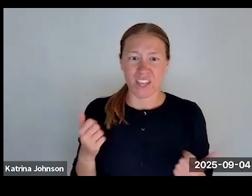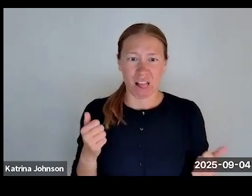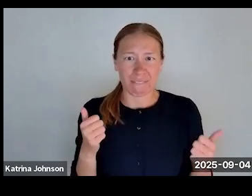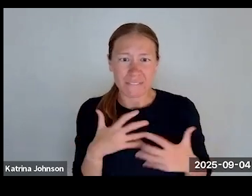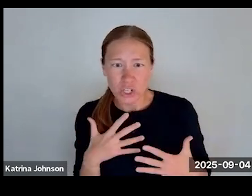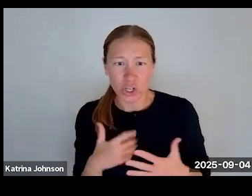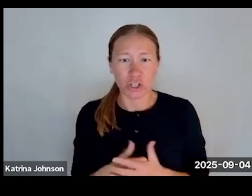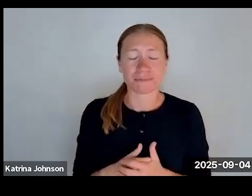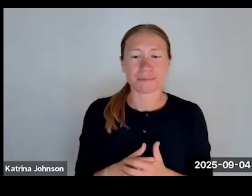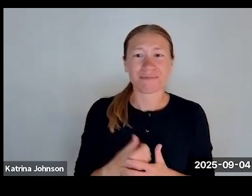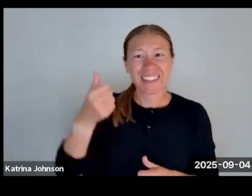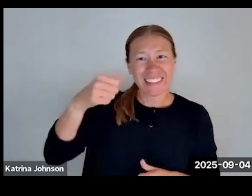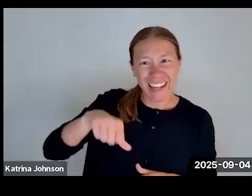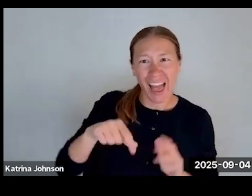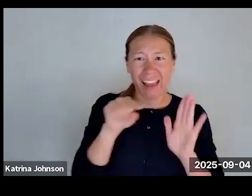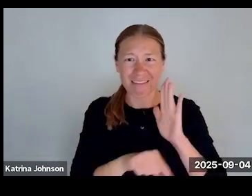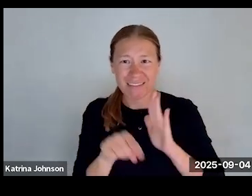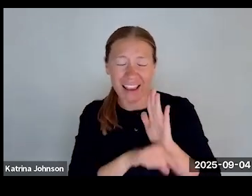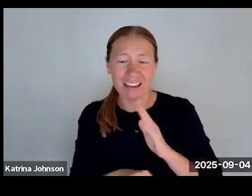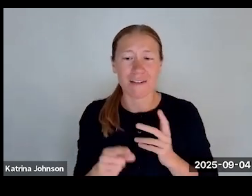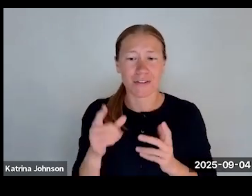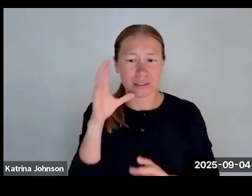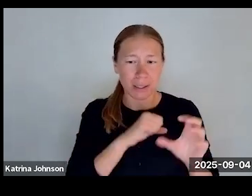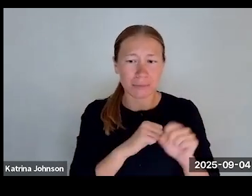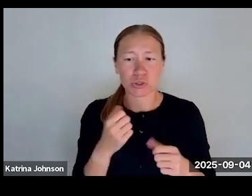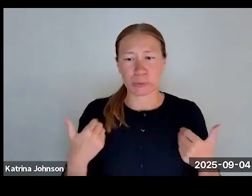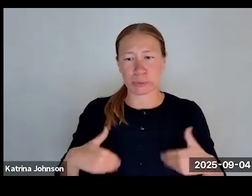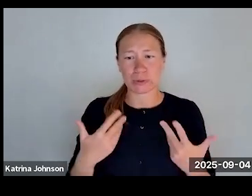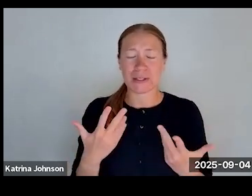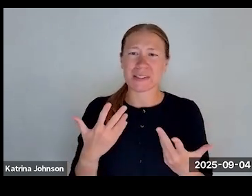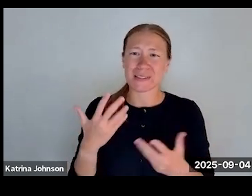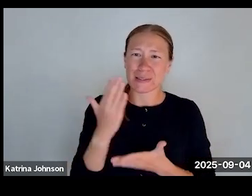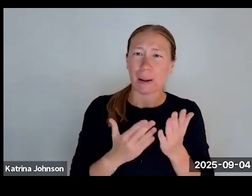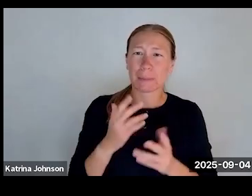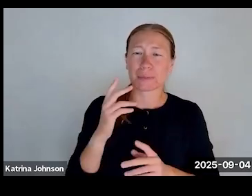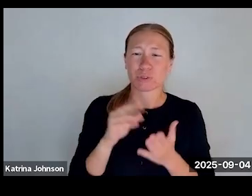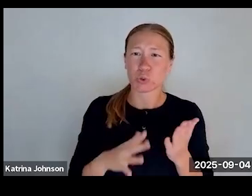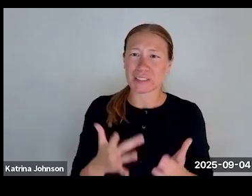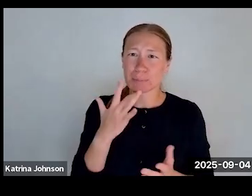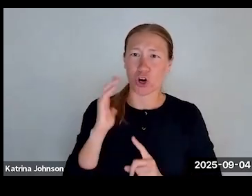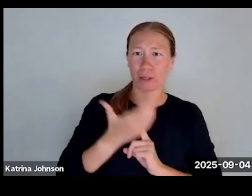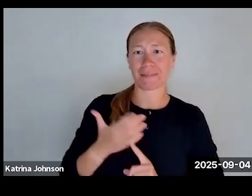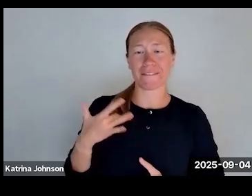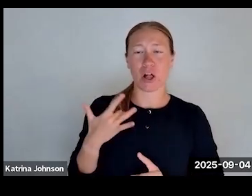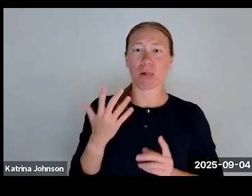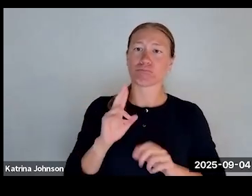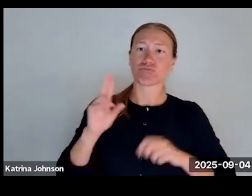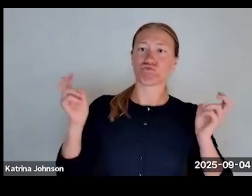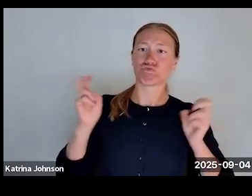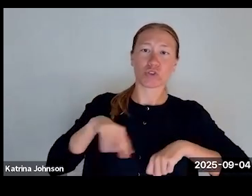legitimate. Some students want to maintain what feels like a normal identity and avoid labels